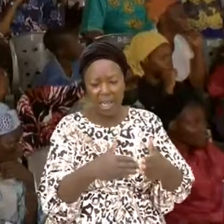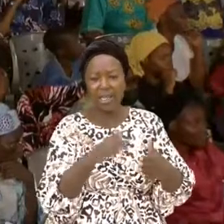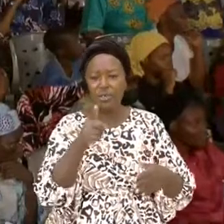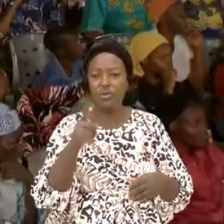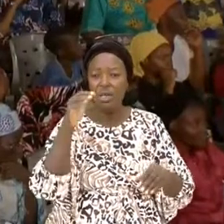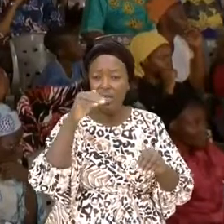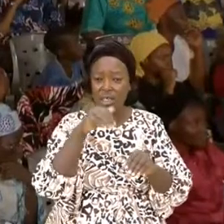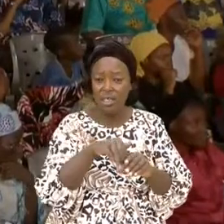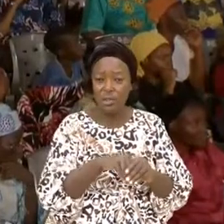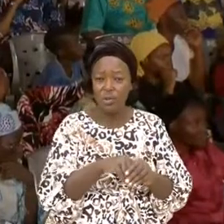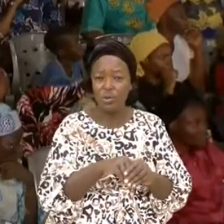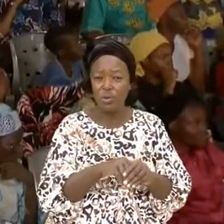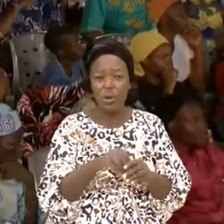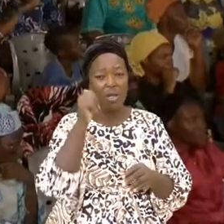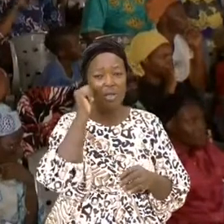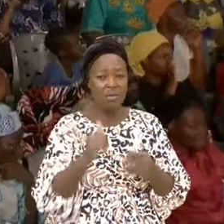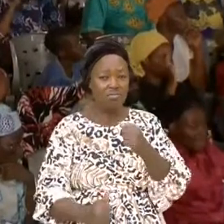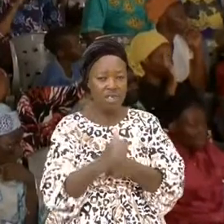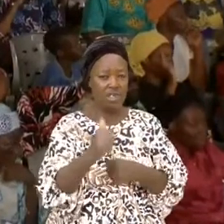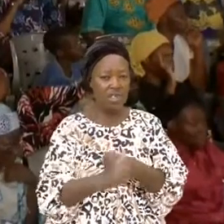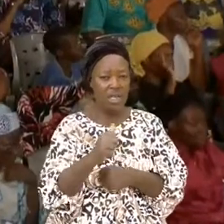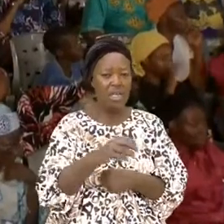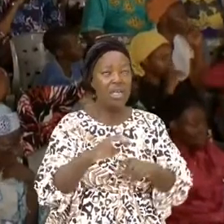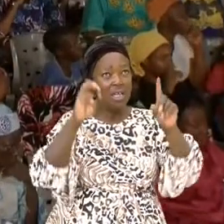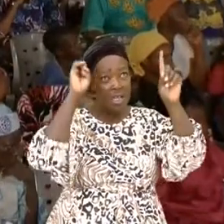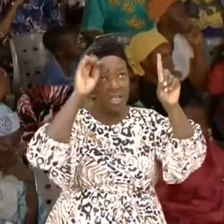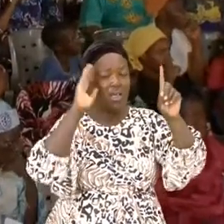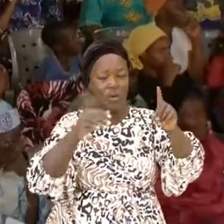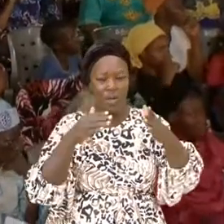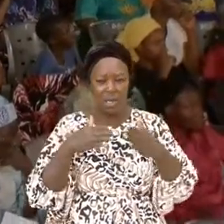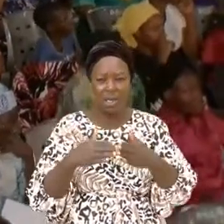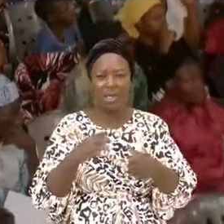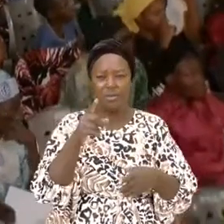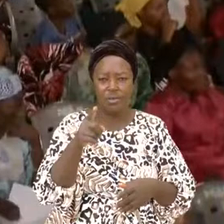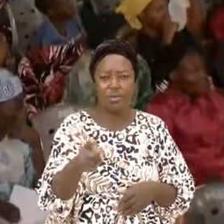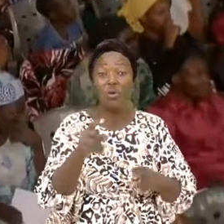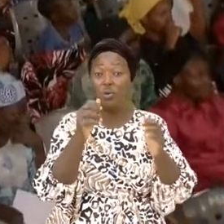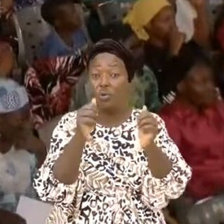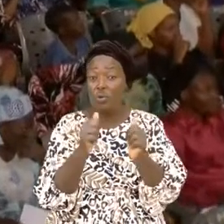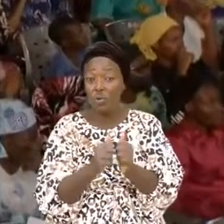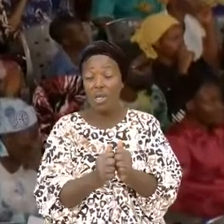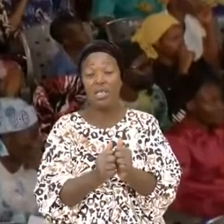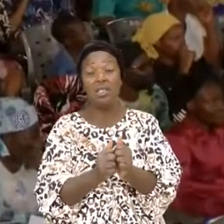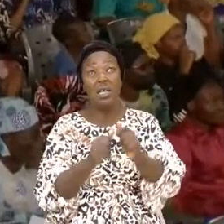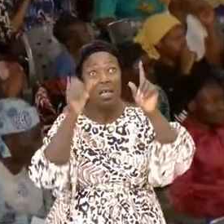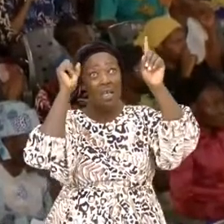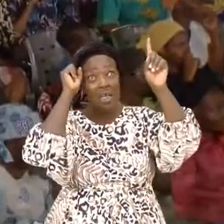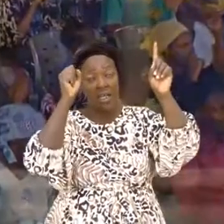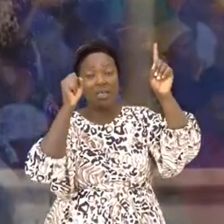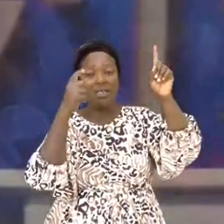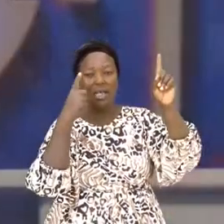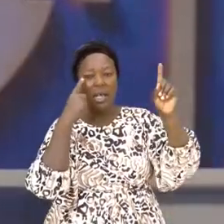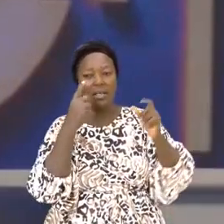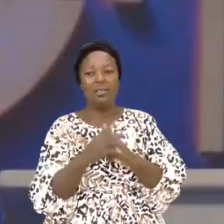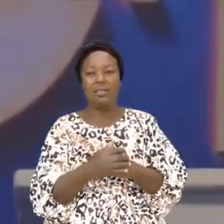you into danger. It will guide you with his eyes. Look